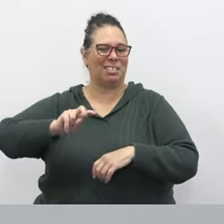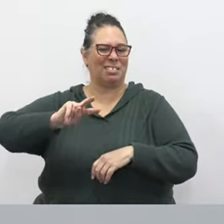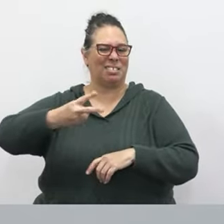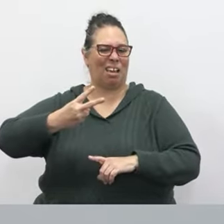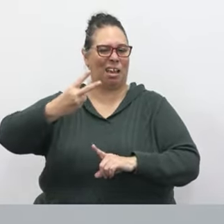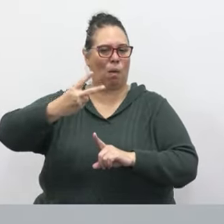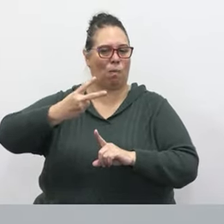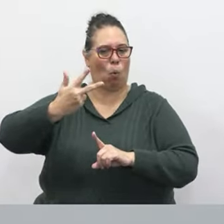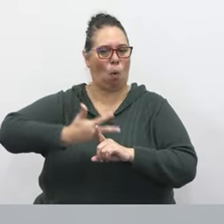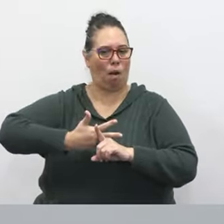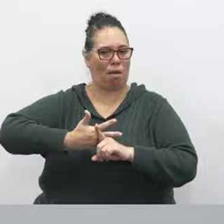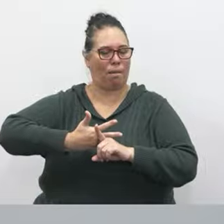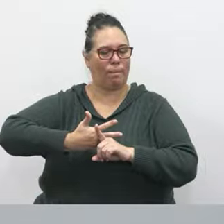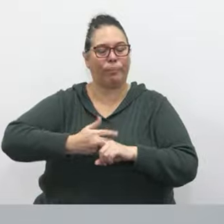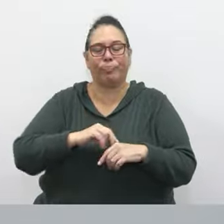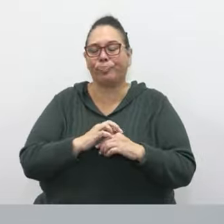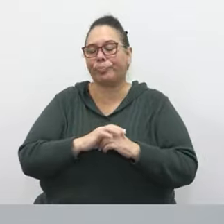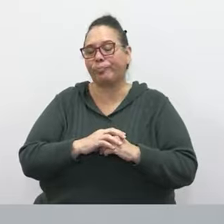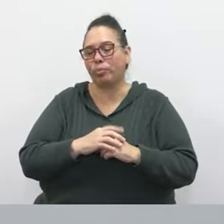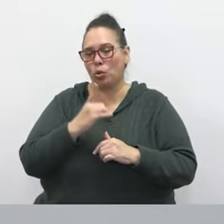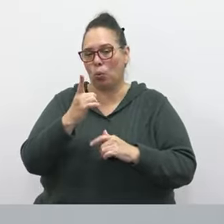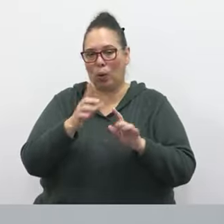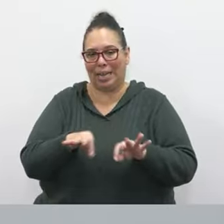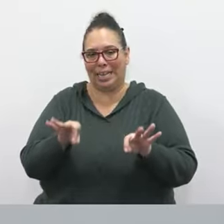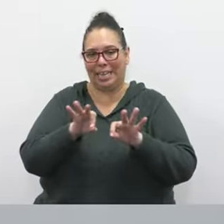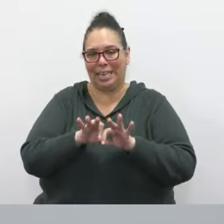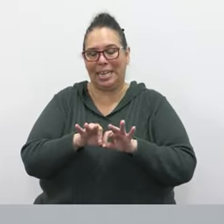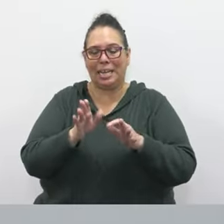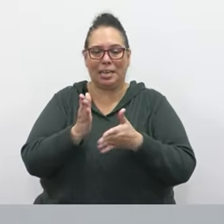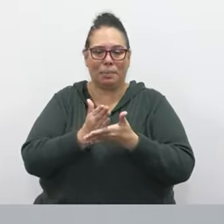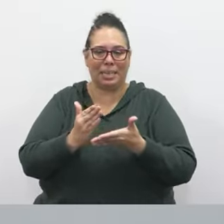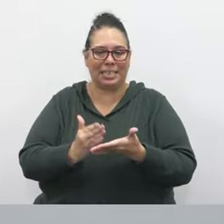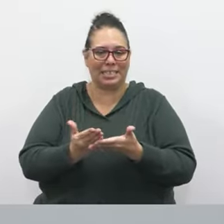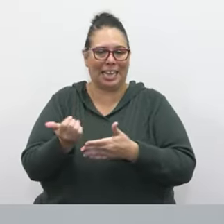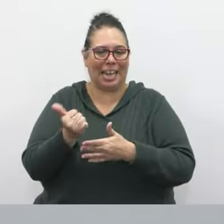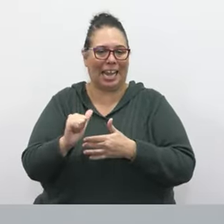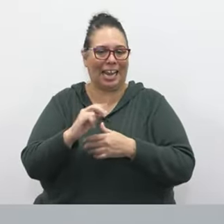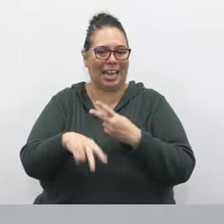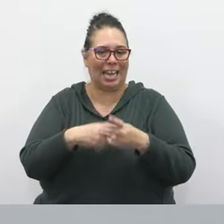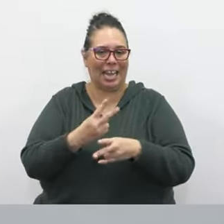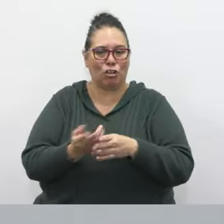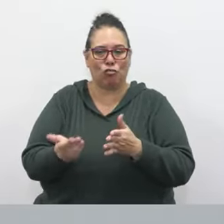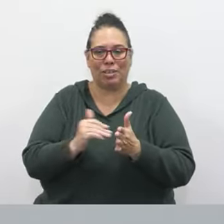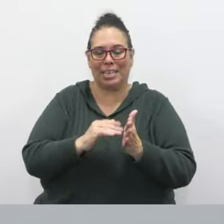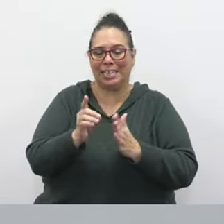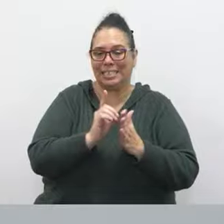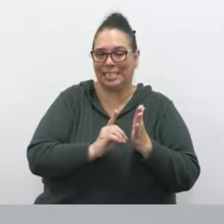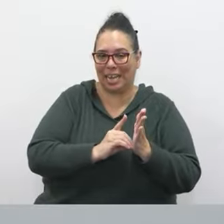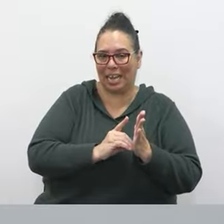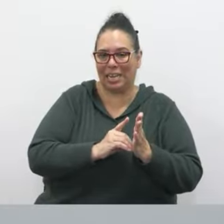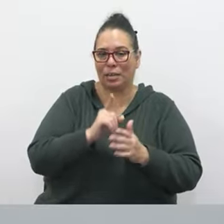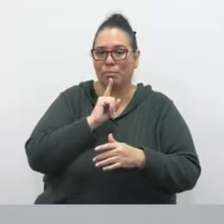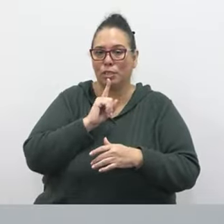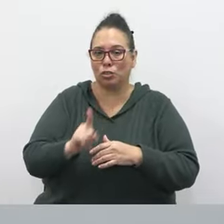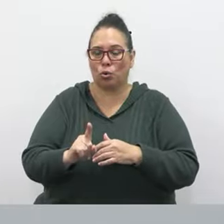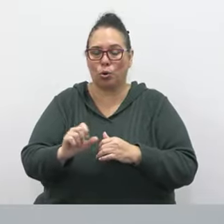one of the key piece around any type of redesign is always ensuring that you're going back